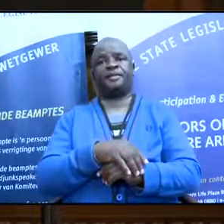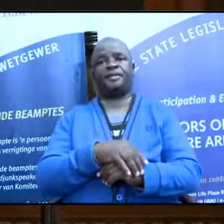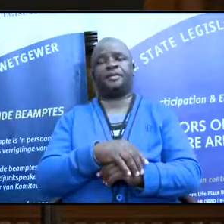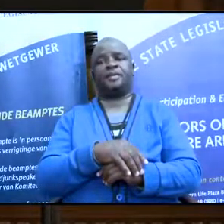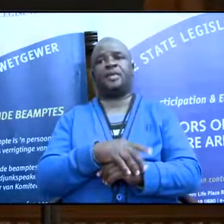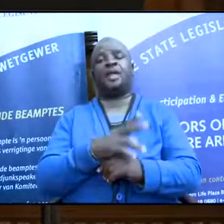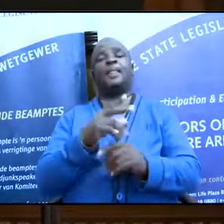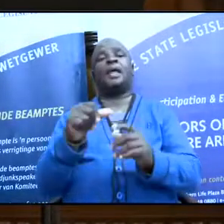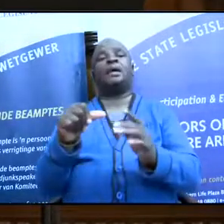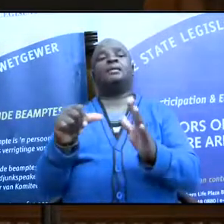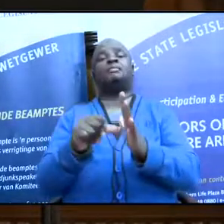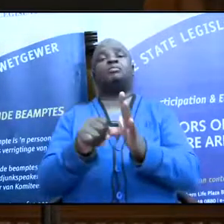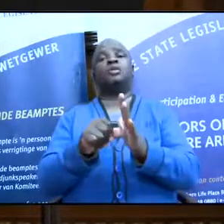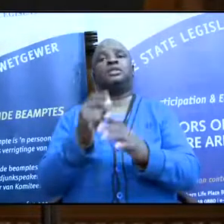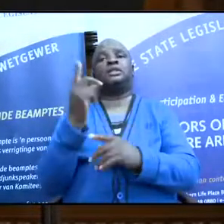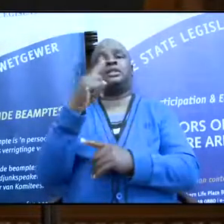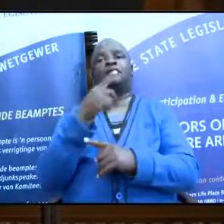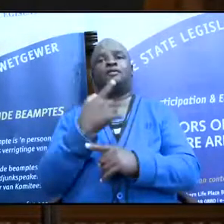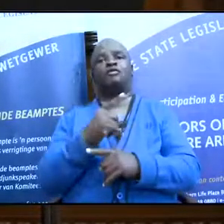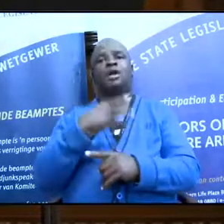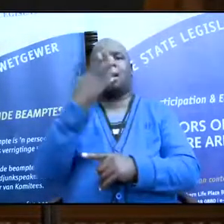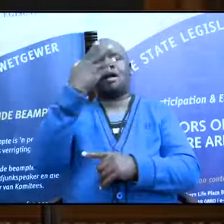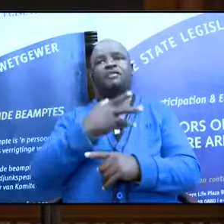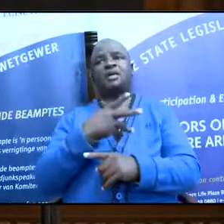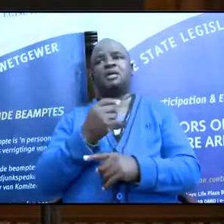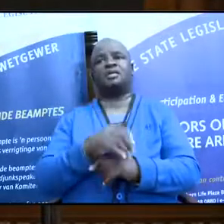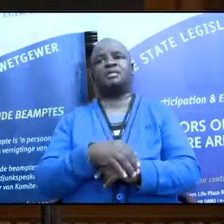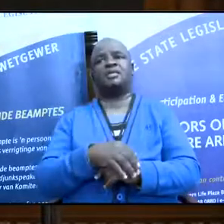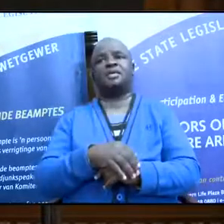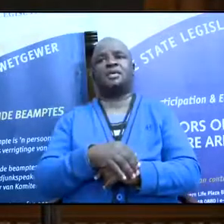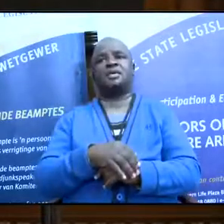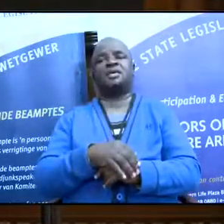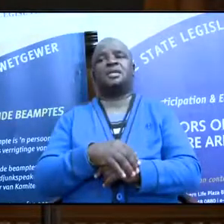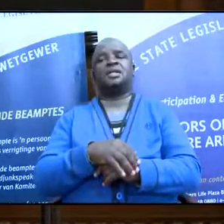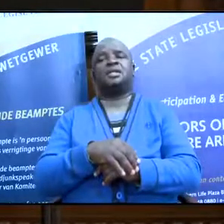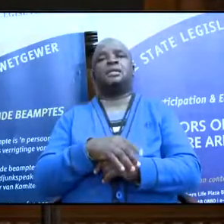which is a very important day to us as africans as we remember